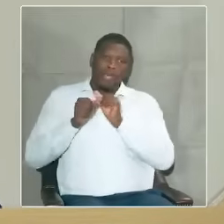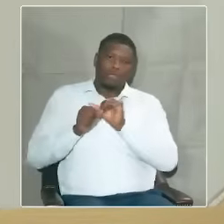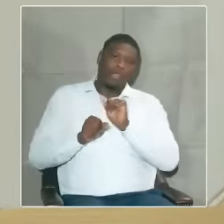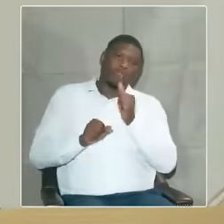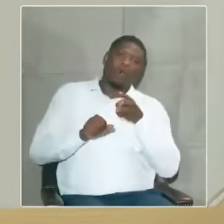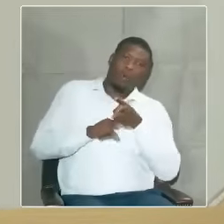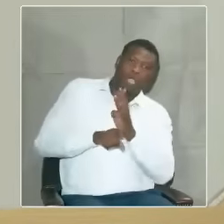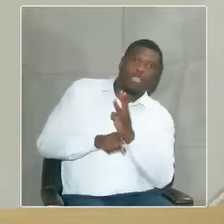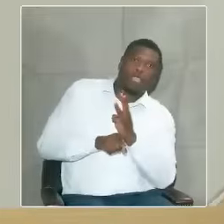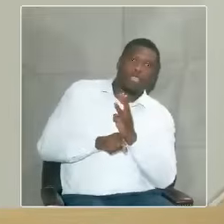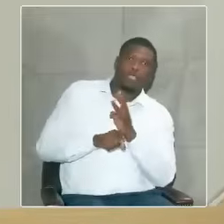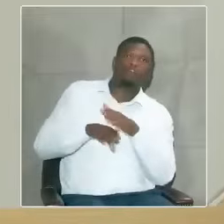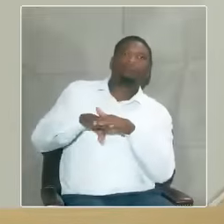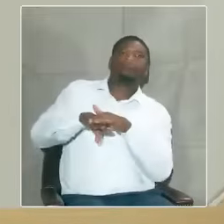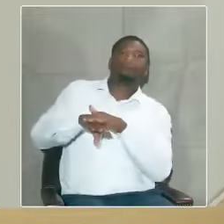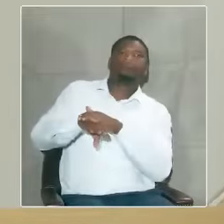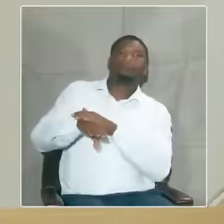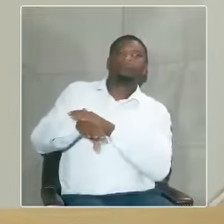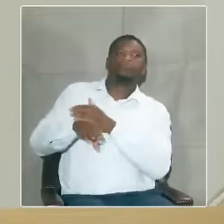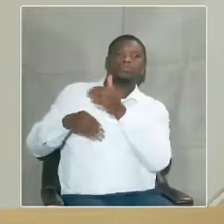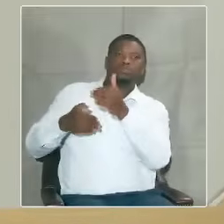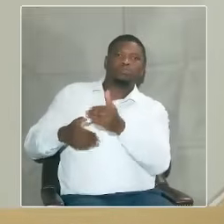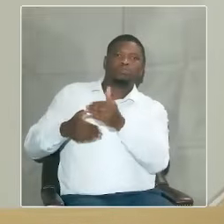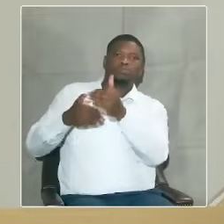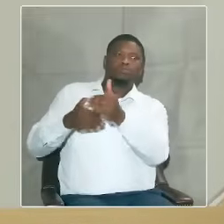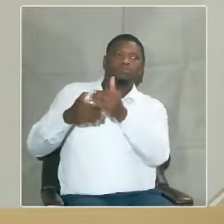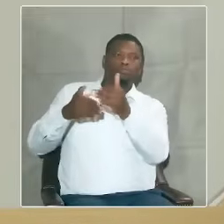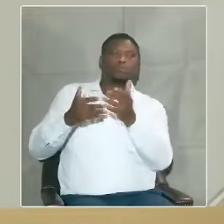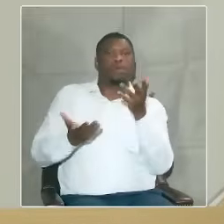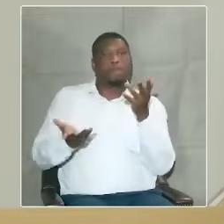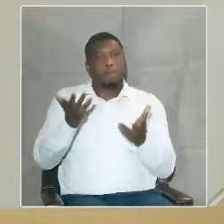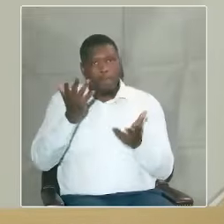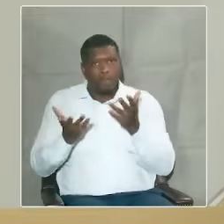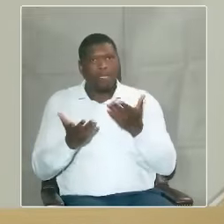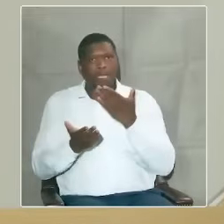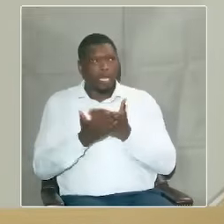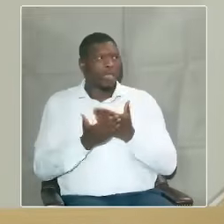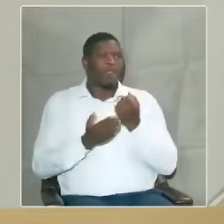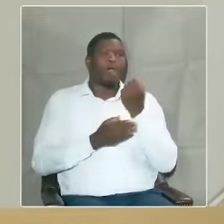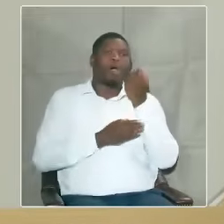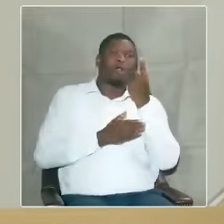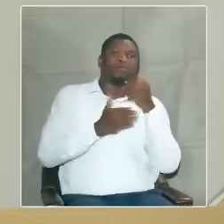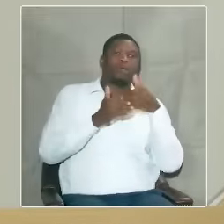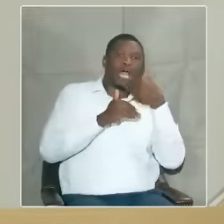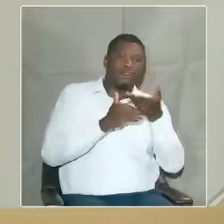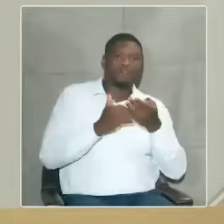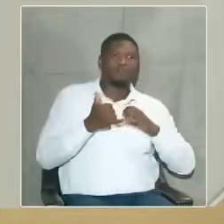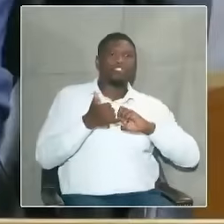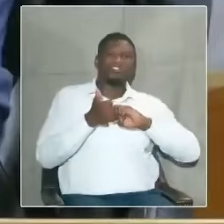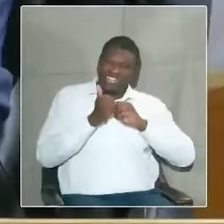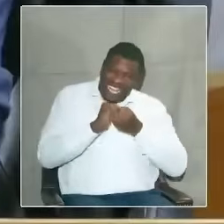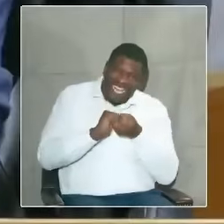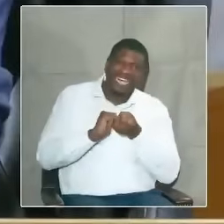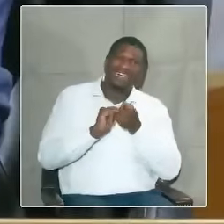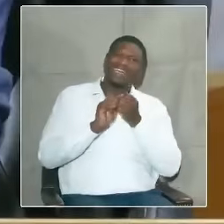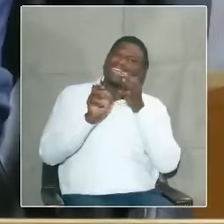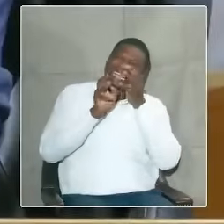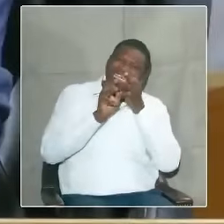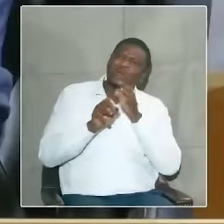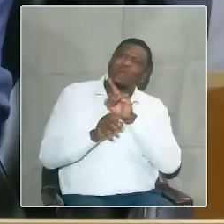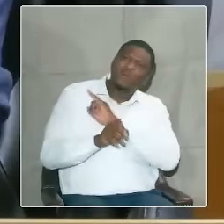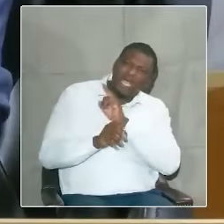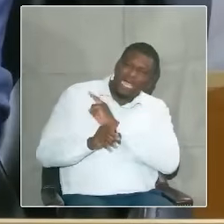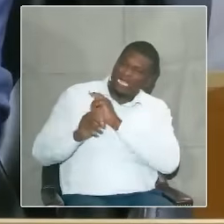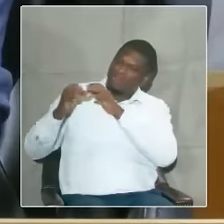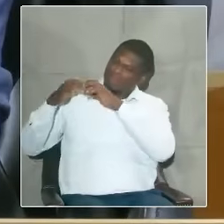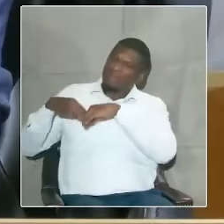my way. Probably as we go along, I might find motive, and kept on saying, but Minister, why